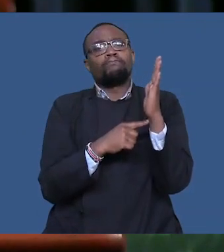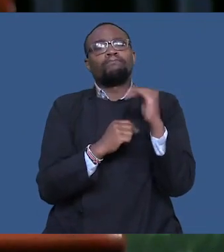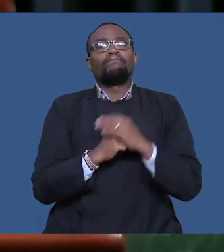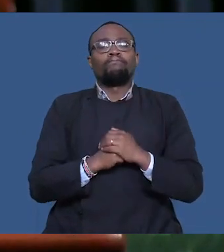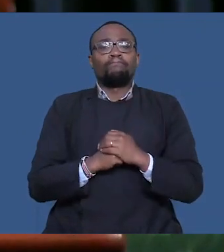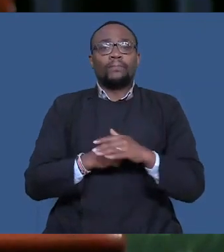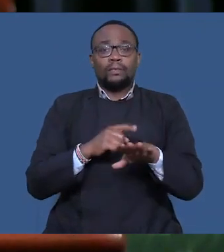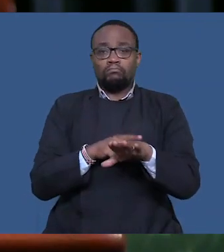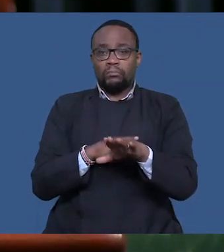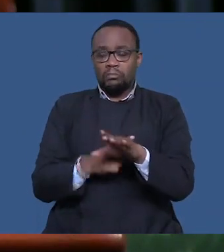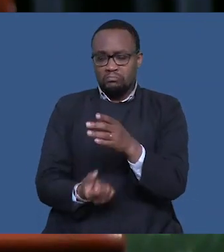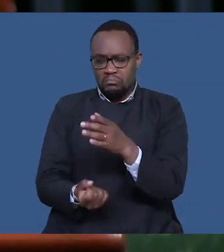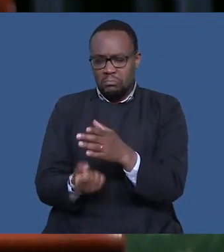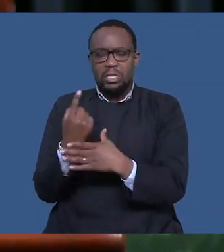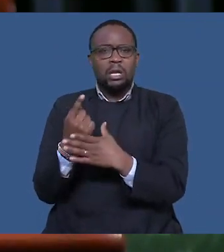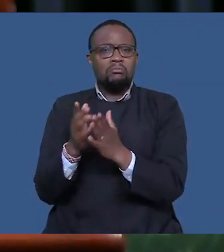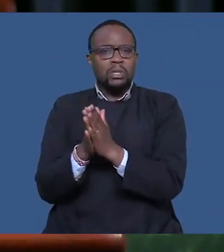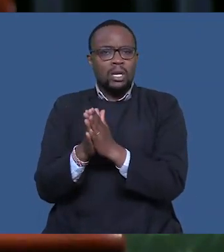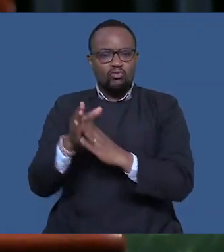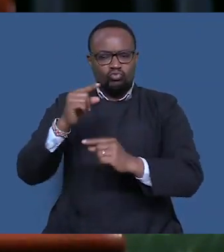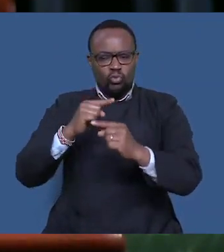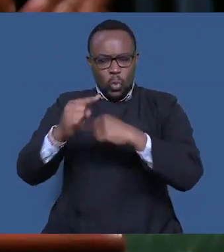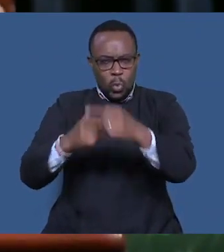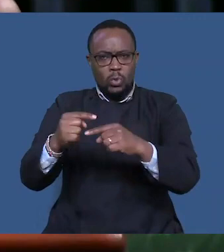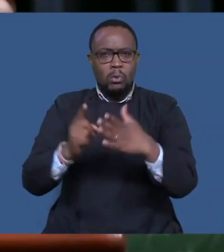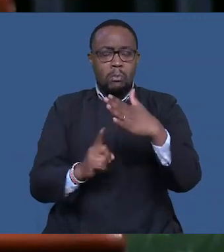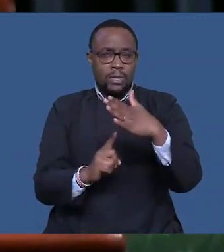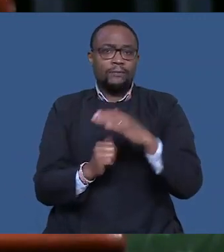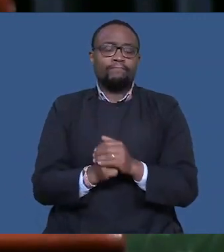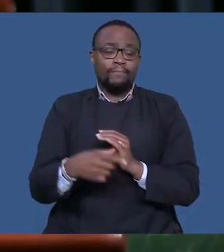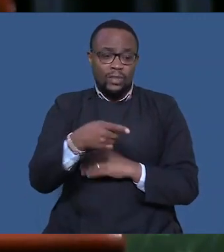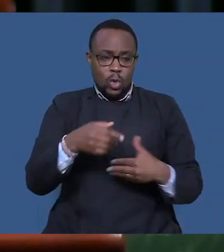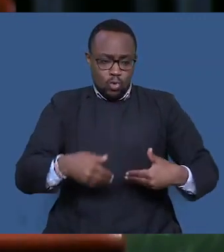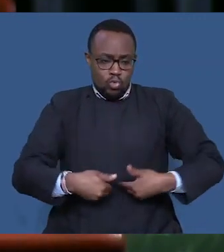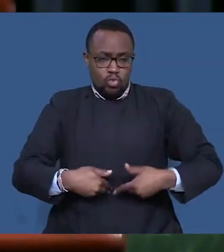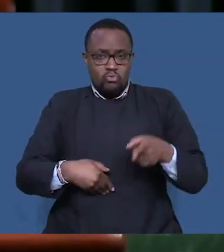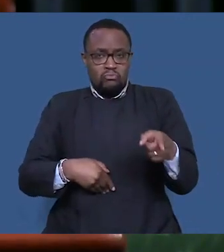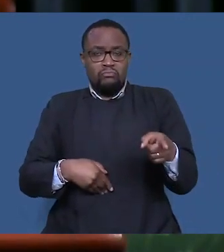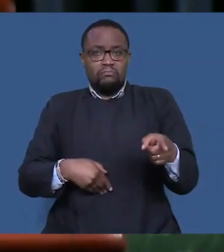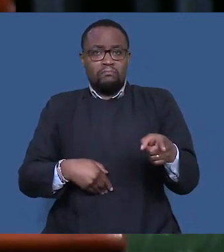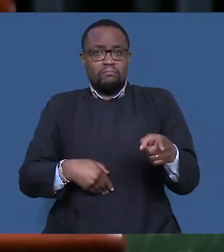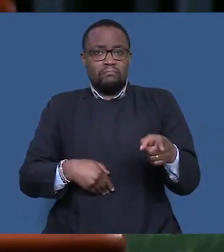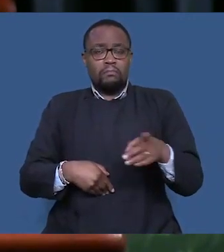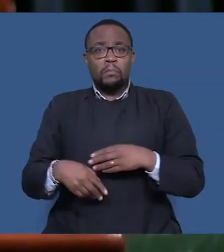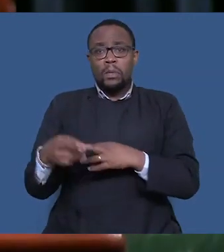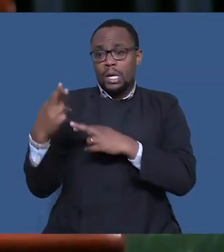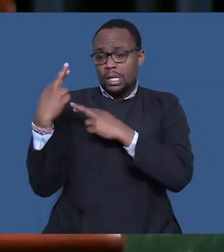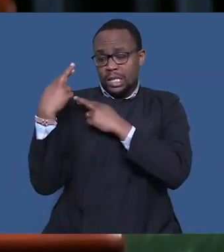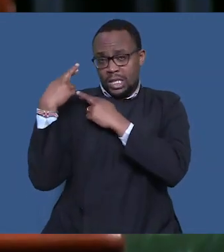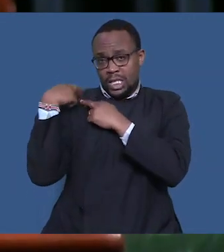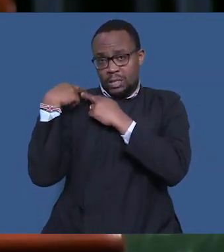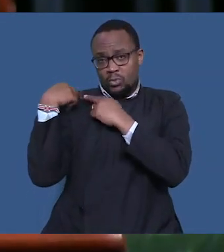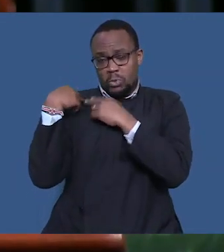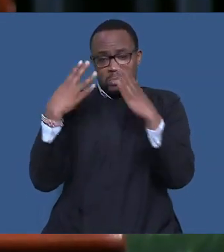he should take up in establishing that ministry entails. And we see that being that he's a young person, the responsibilities that